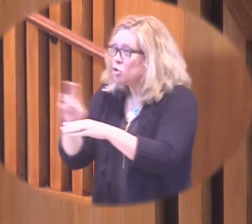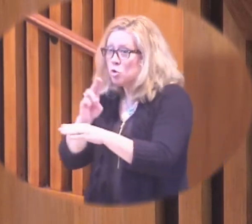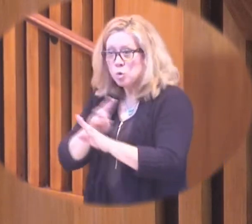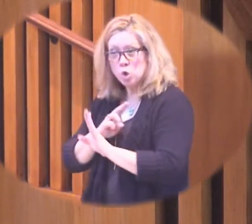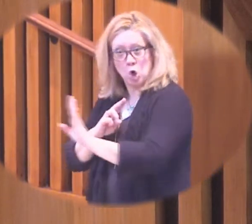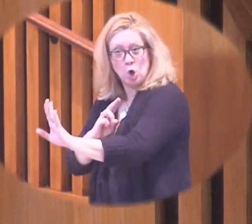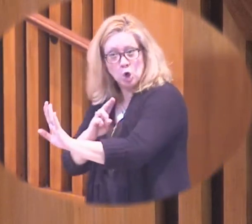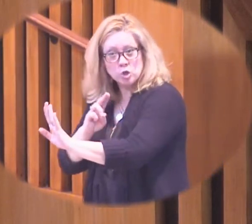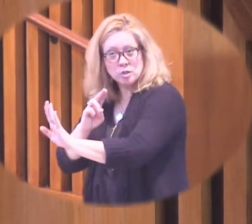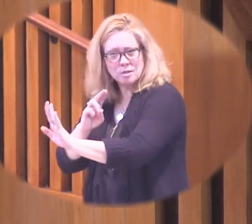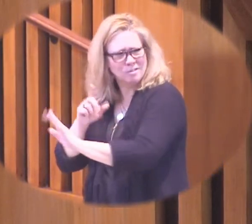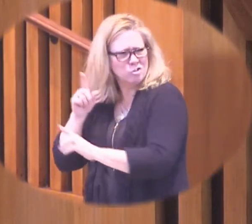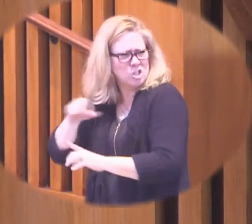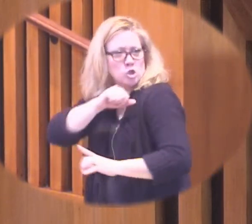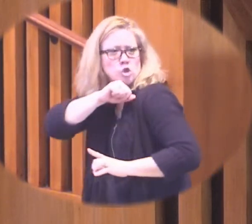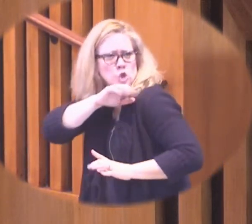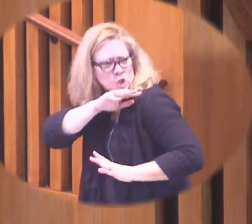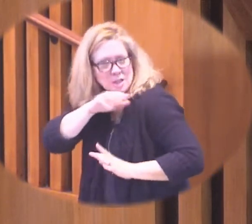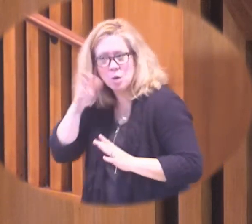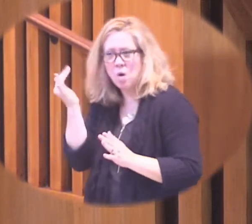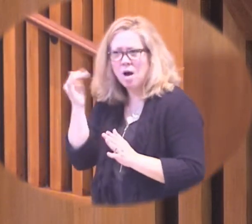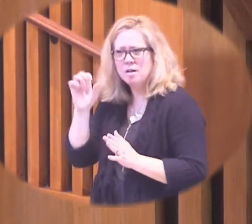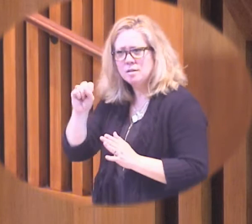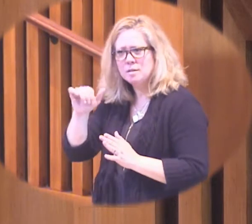have used herself.